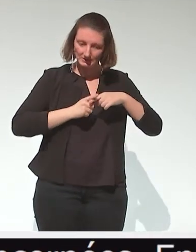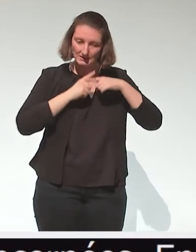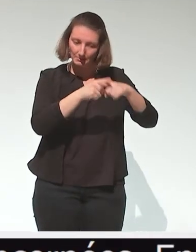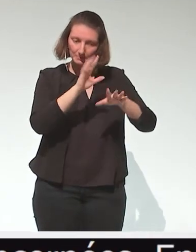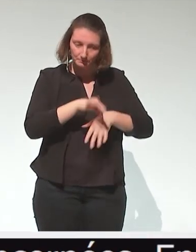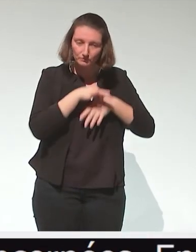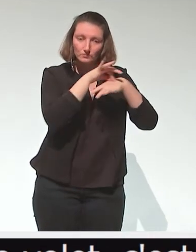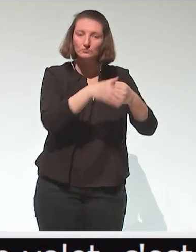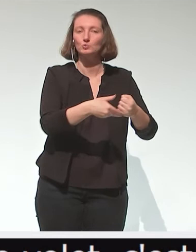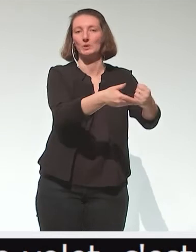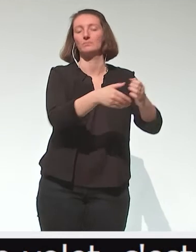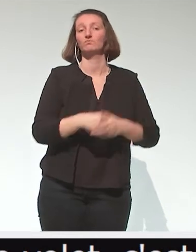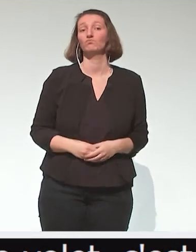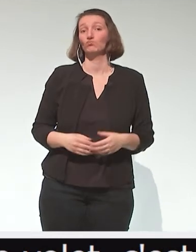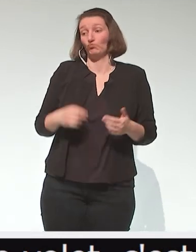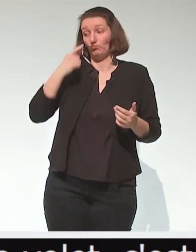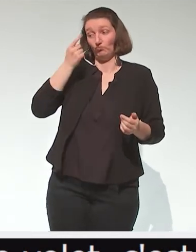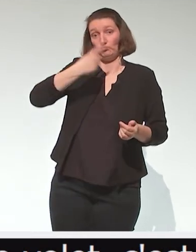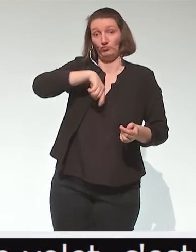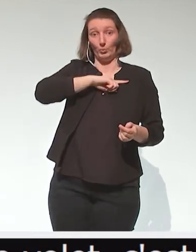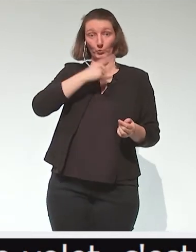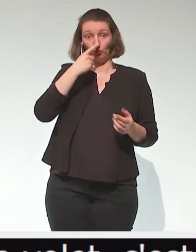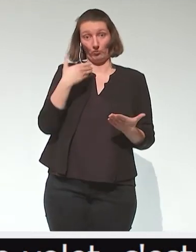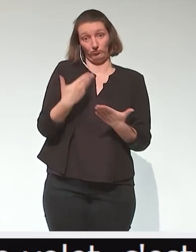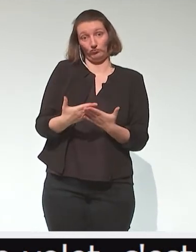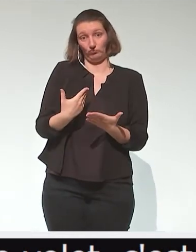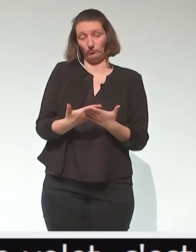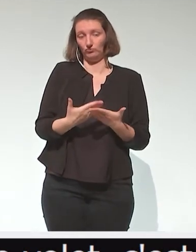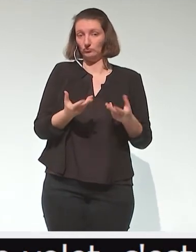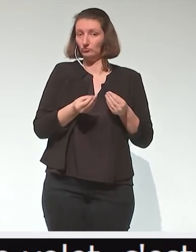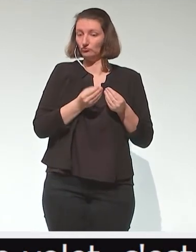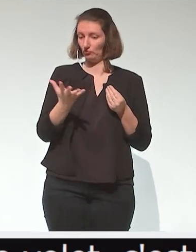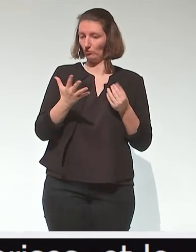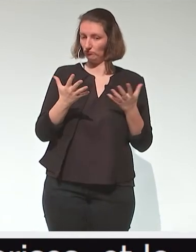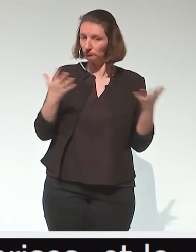the awareness growing and of the companies.